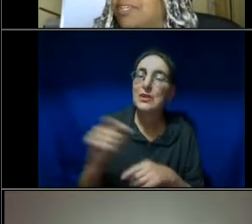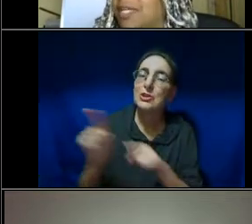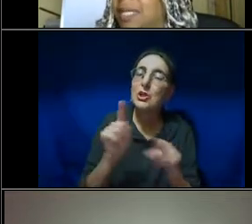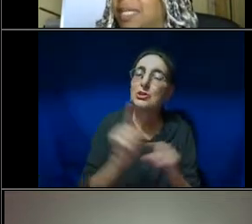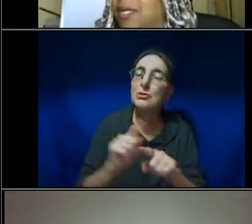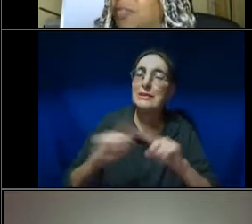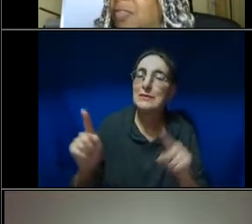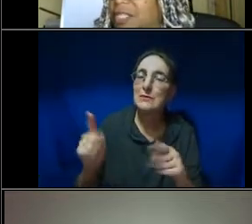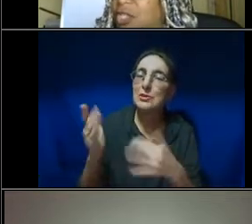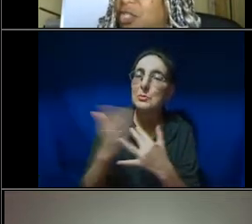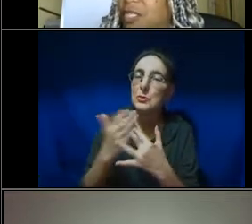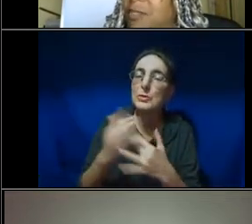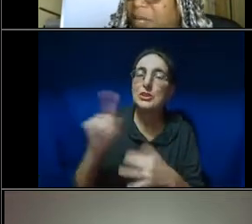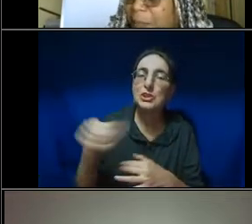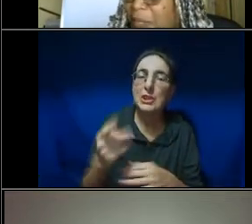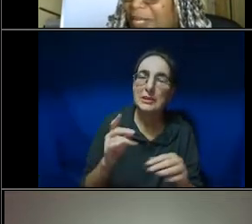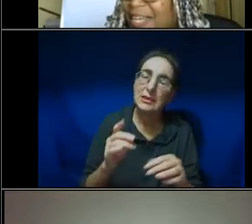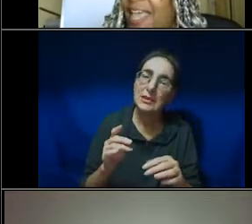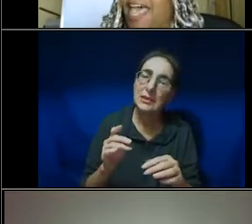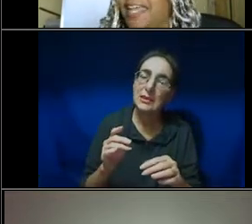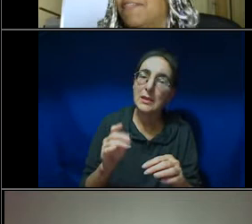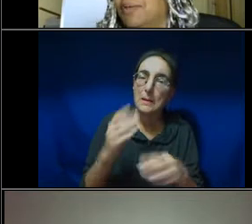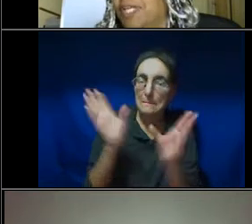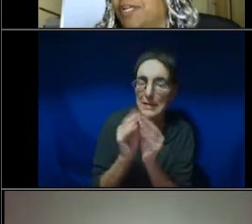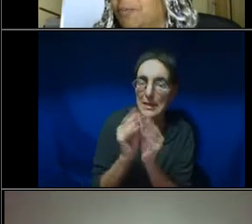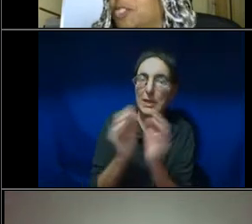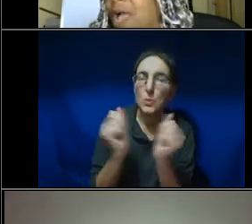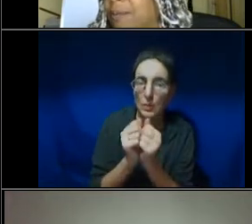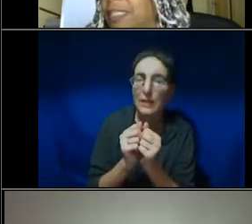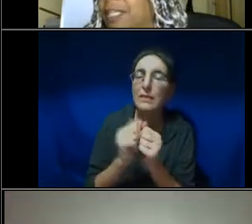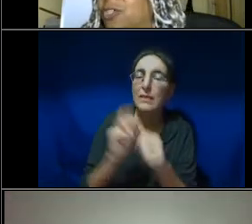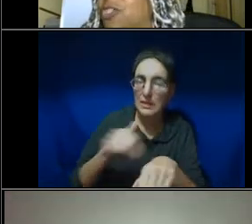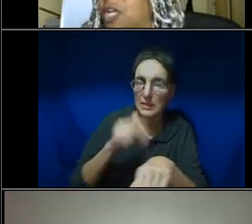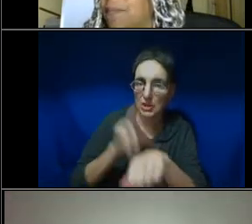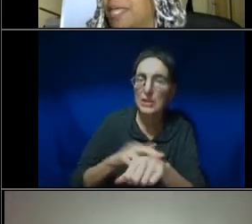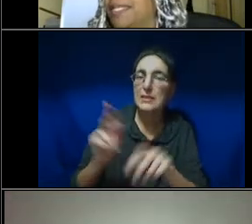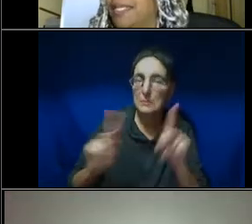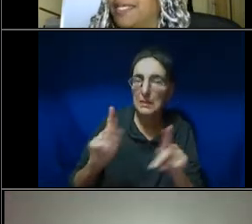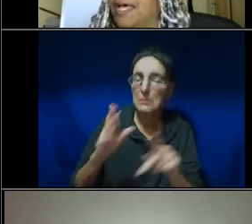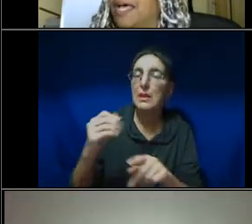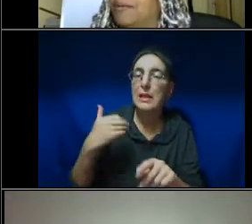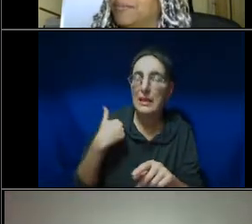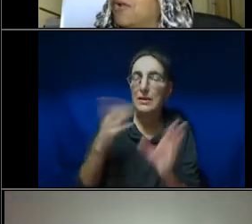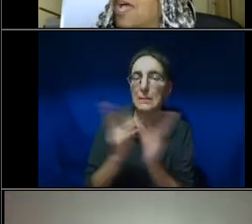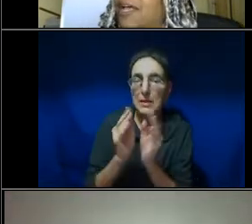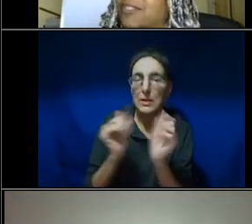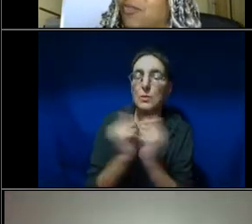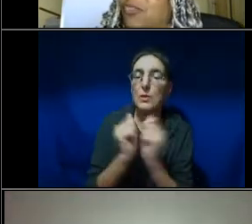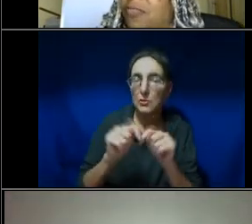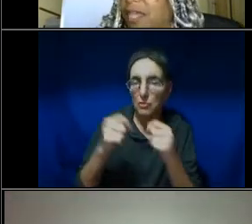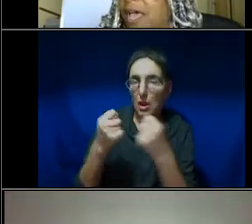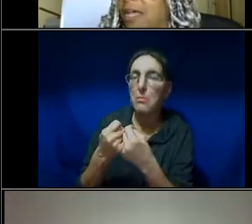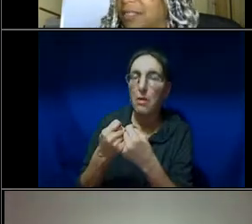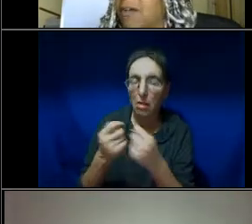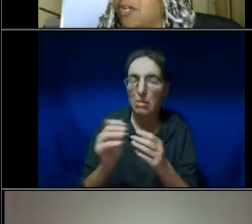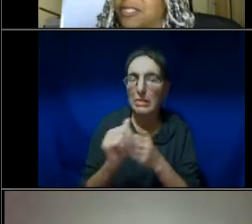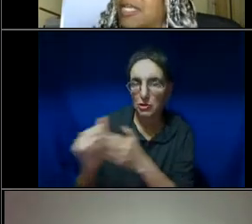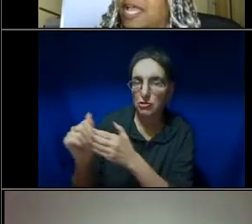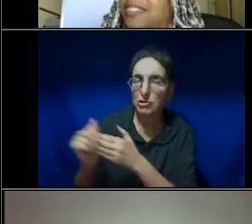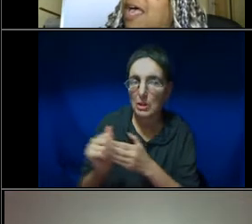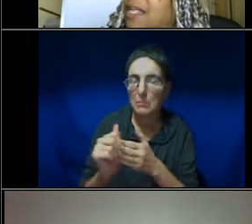just having a meeting with Indigenous people and having a meeting with tribal leadership. And you know, I also think